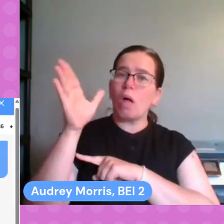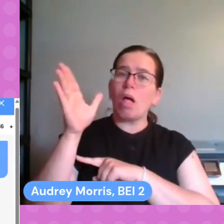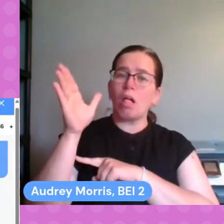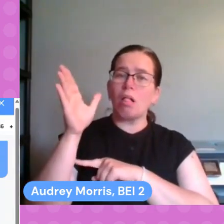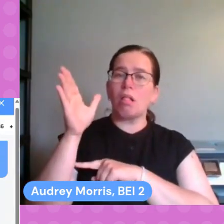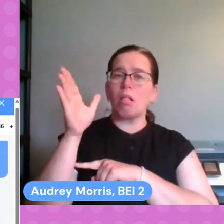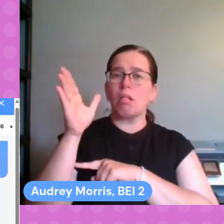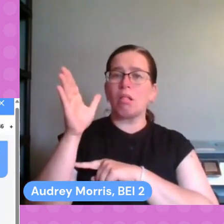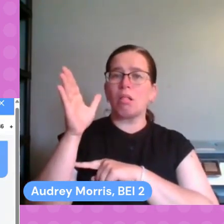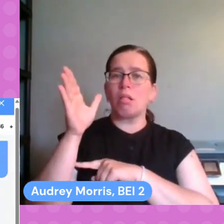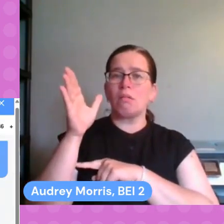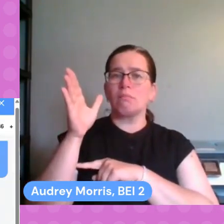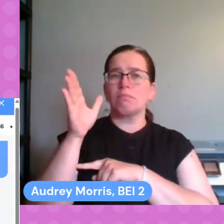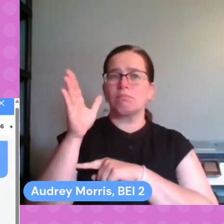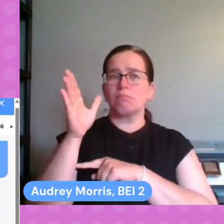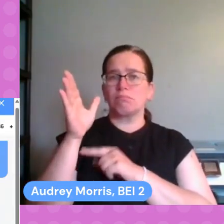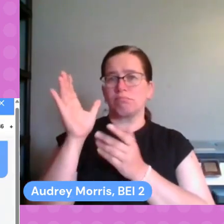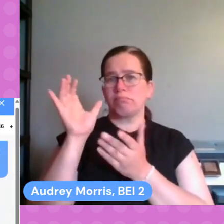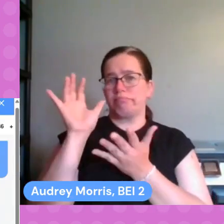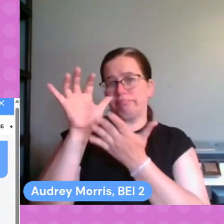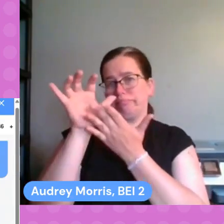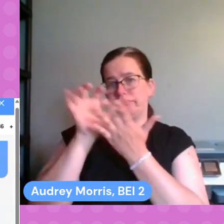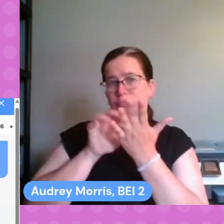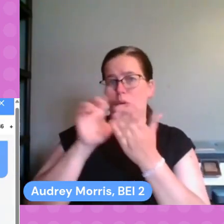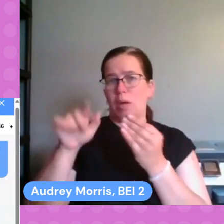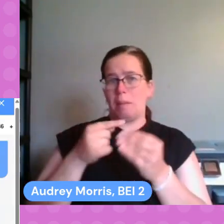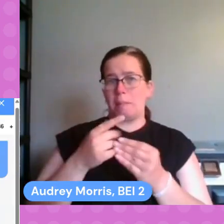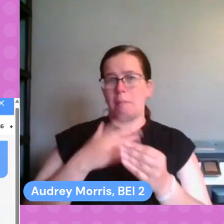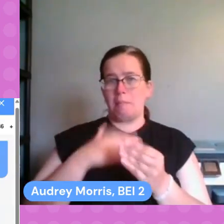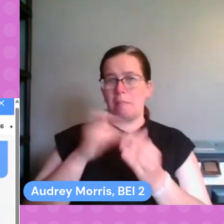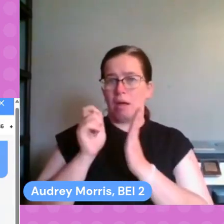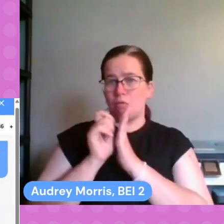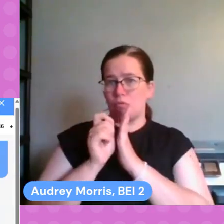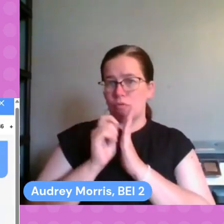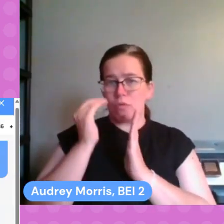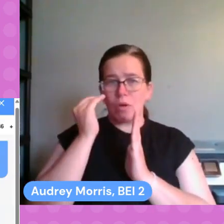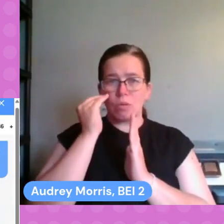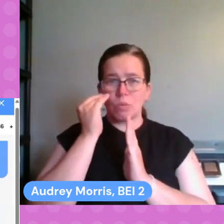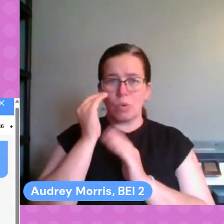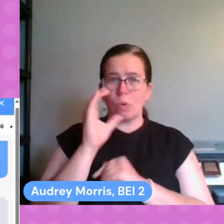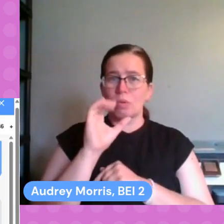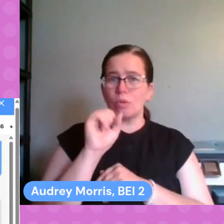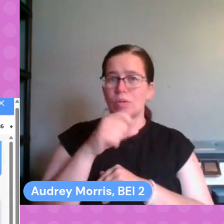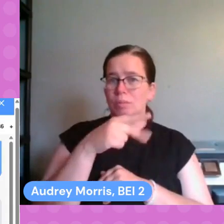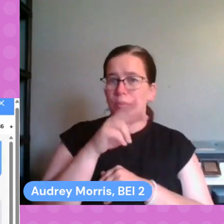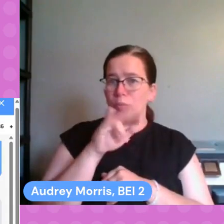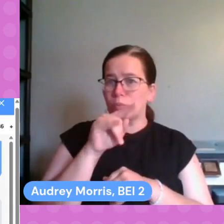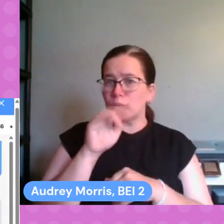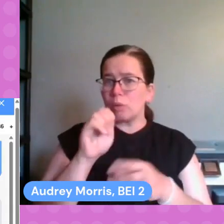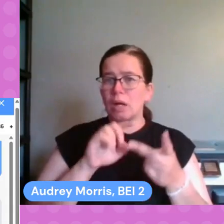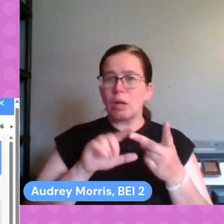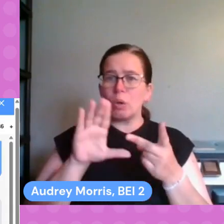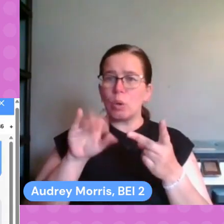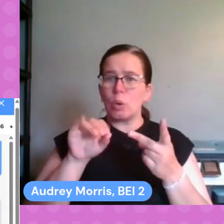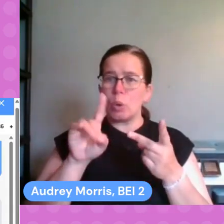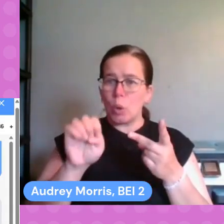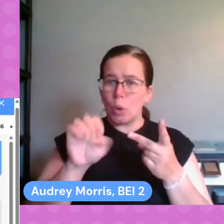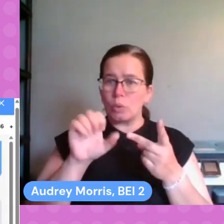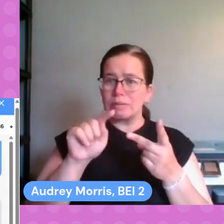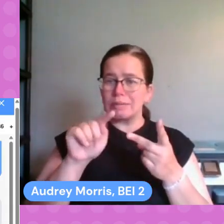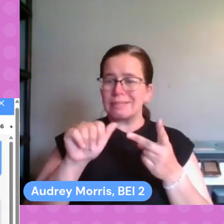of the whole context about my project, what I'm working on. It knows all the sprites, it knows all the code stacks, all the stuff that's in there. And I'm going to tell